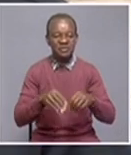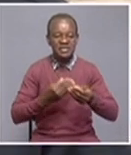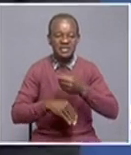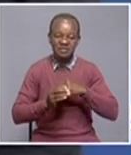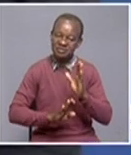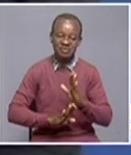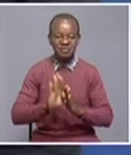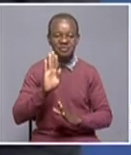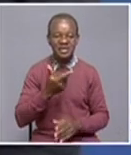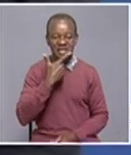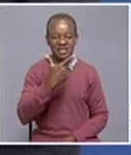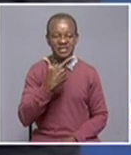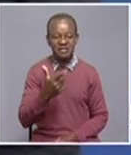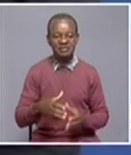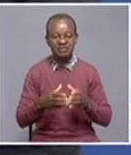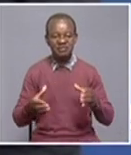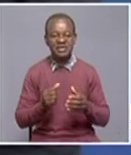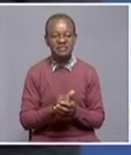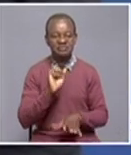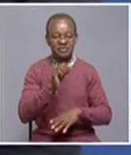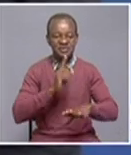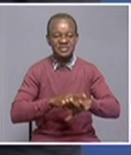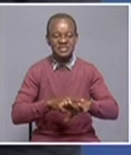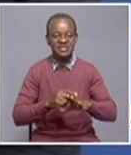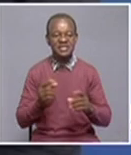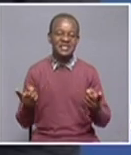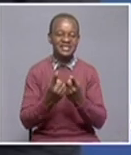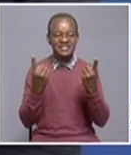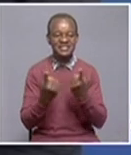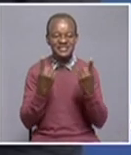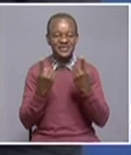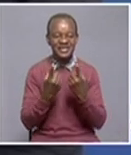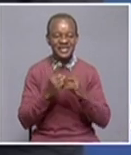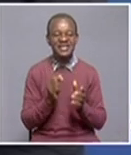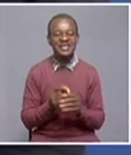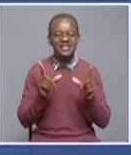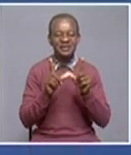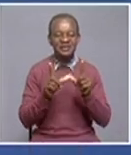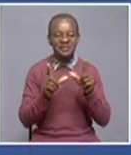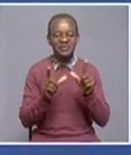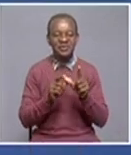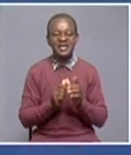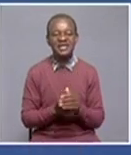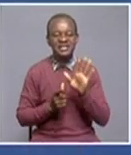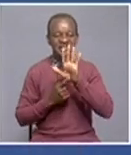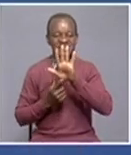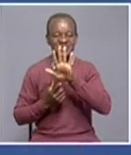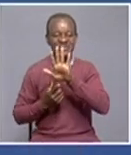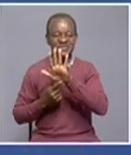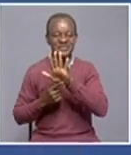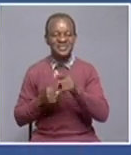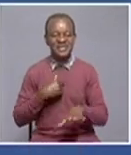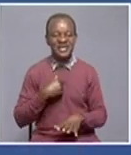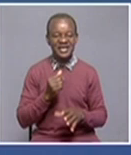Well, let me thank you so much for your time, sir, and do enjoy the Windhoek Show. Thank you. Thank you. Well, I've been speaking